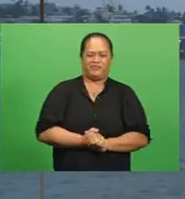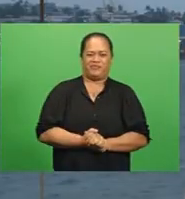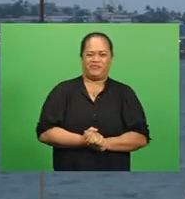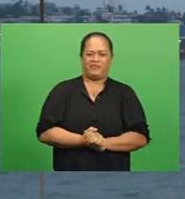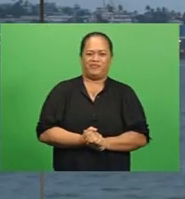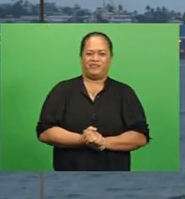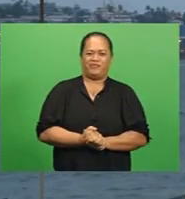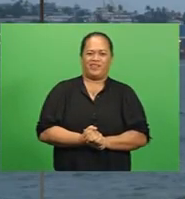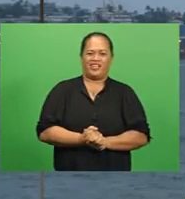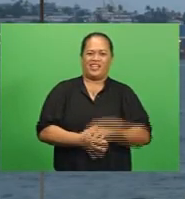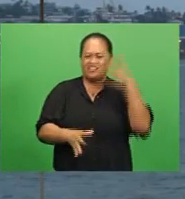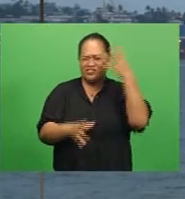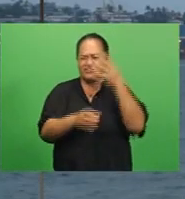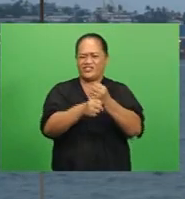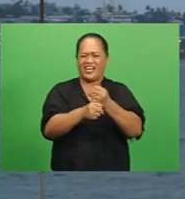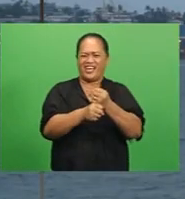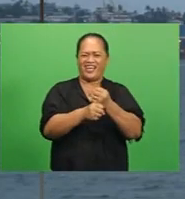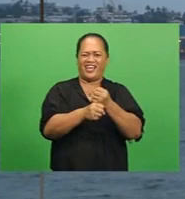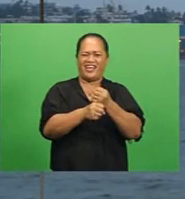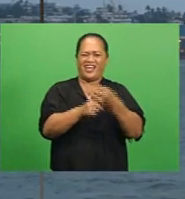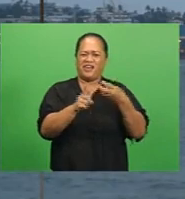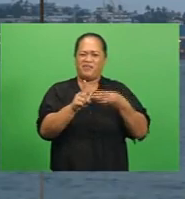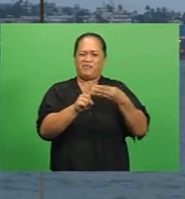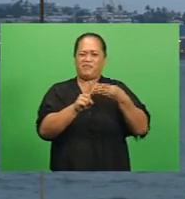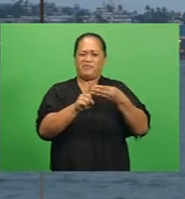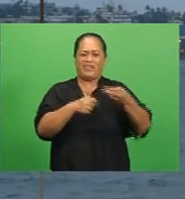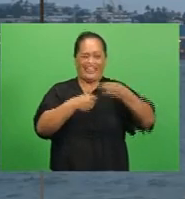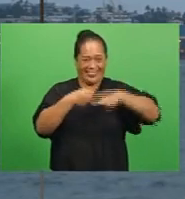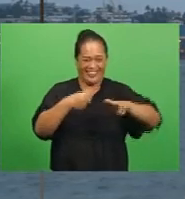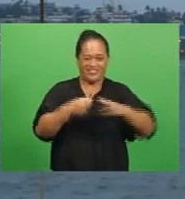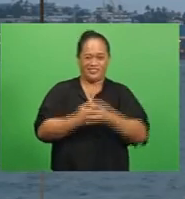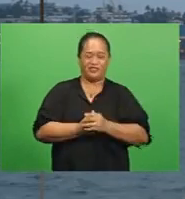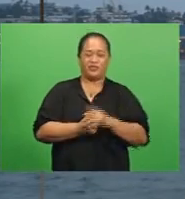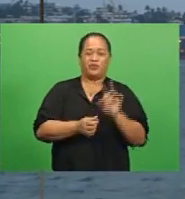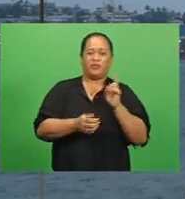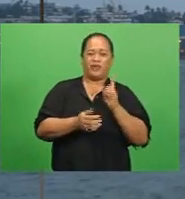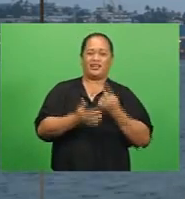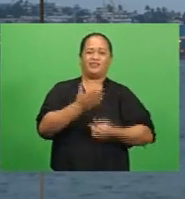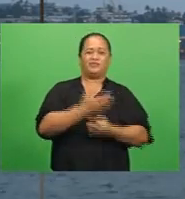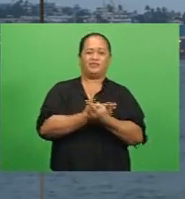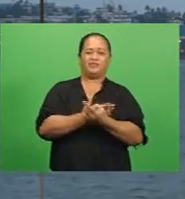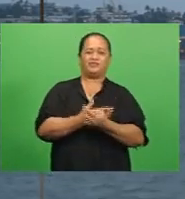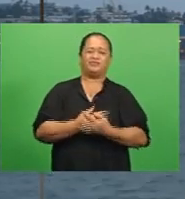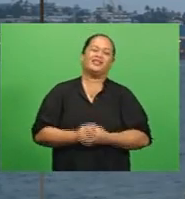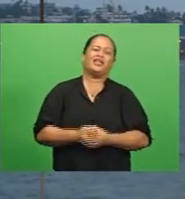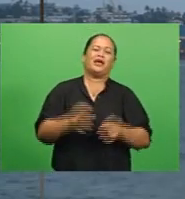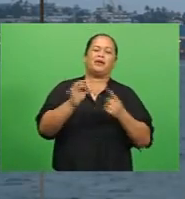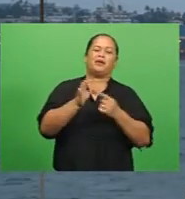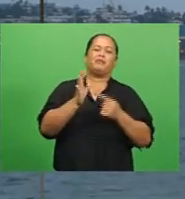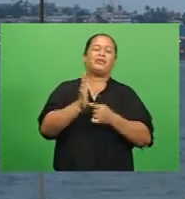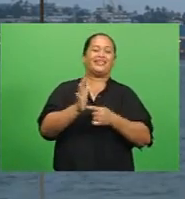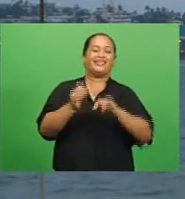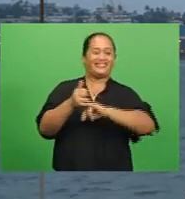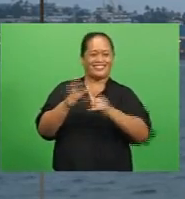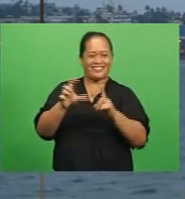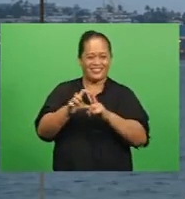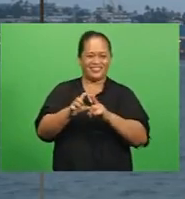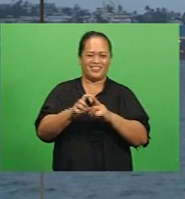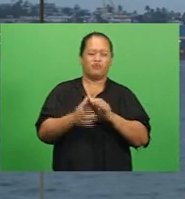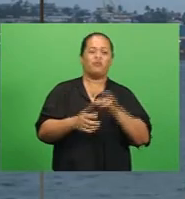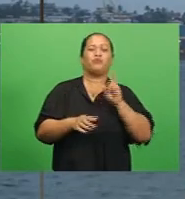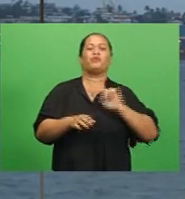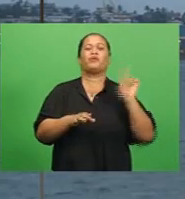And recapping our main stories, enrollment numbers drop, PTSD cases surface in the north, and PRB